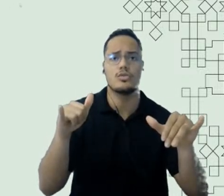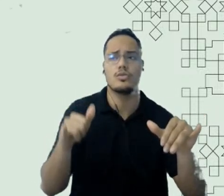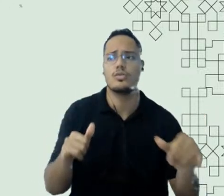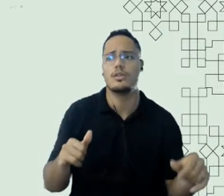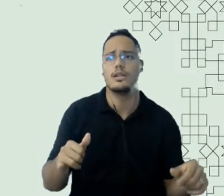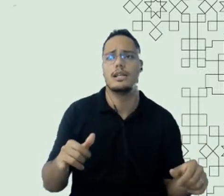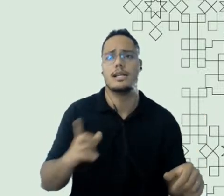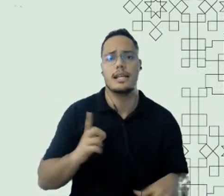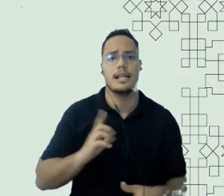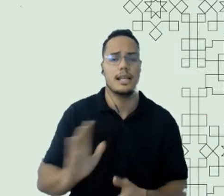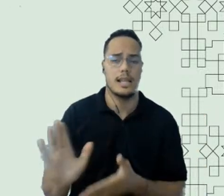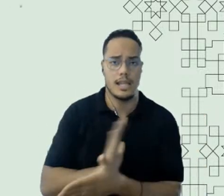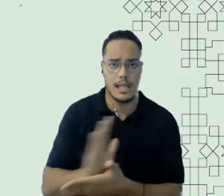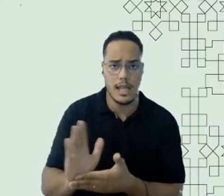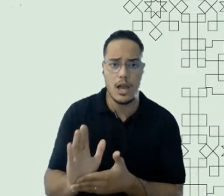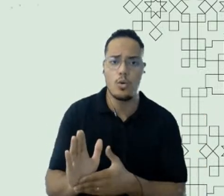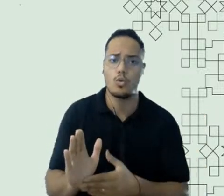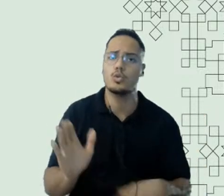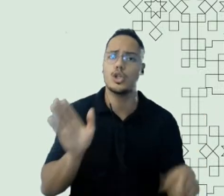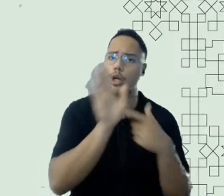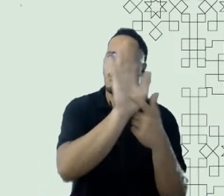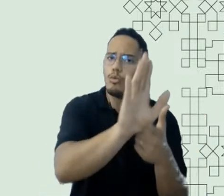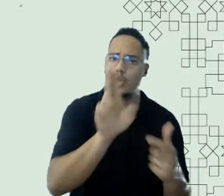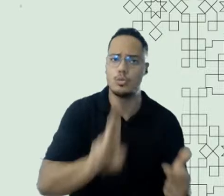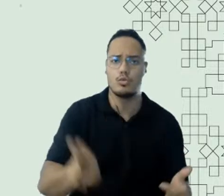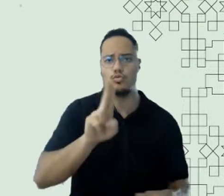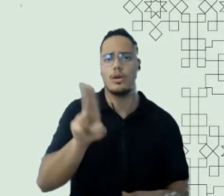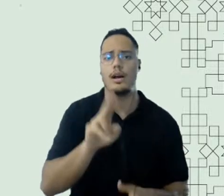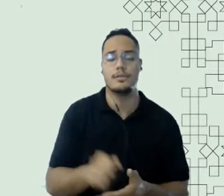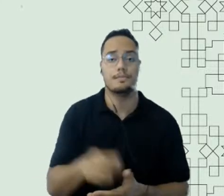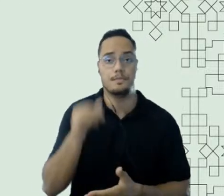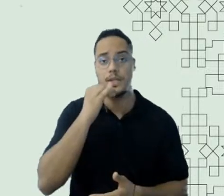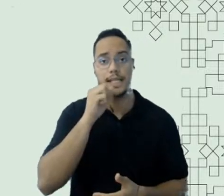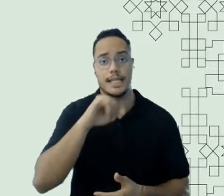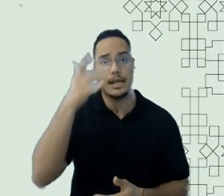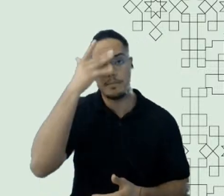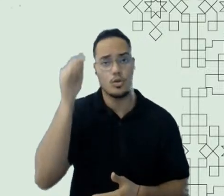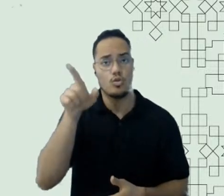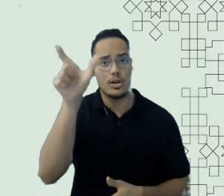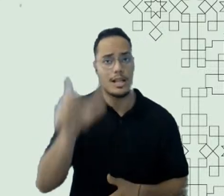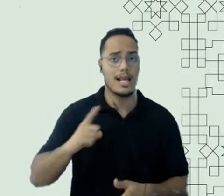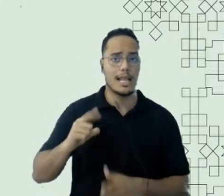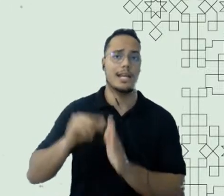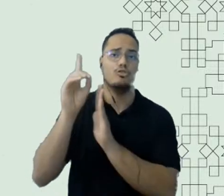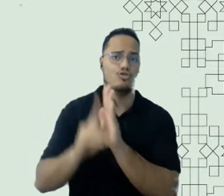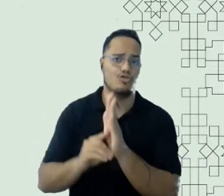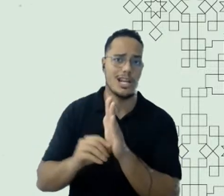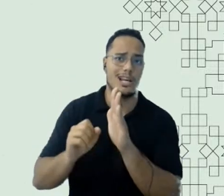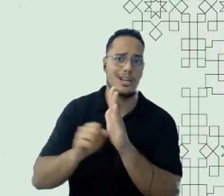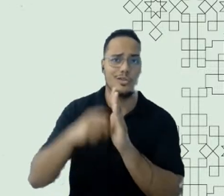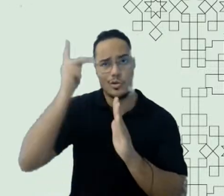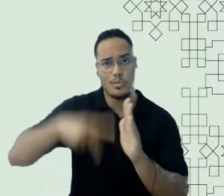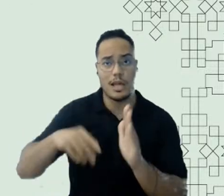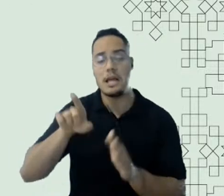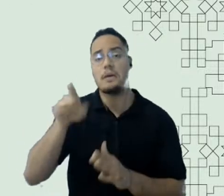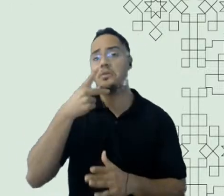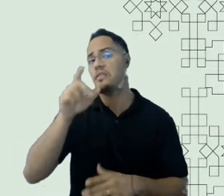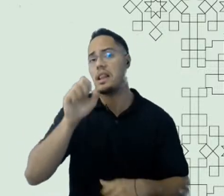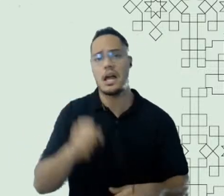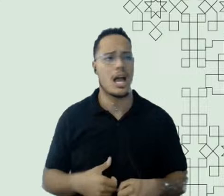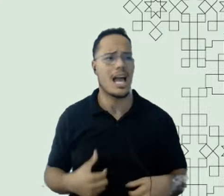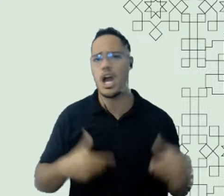can say, those works, we don't want to see them on your platform. So you have to avoid the